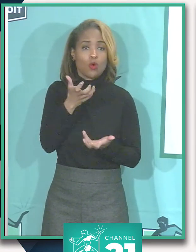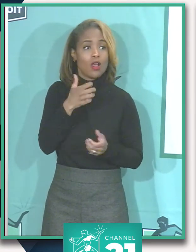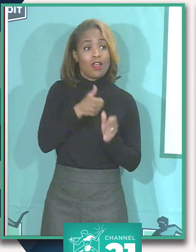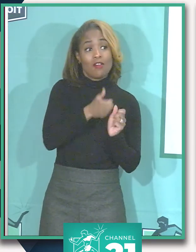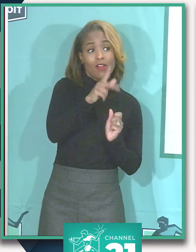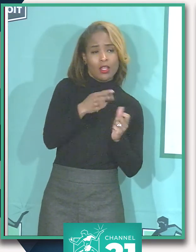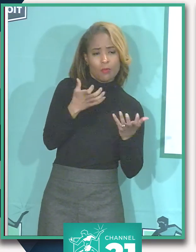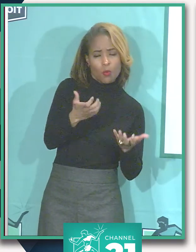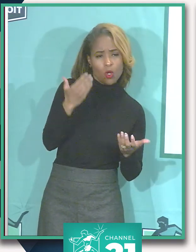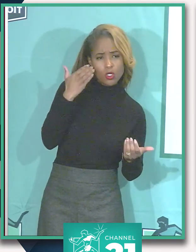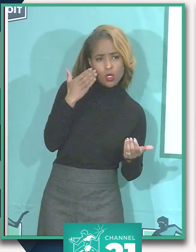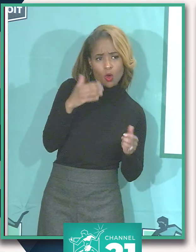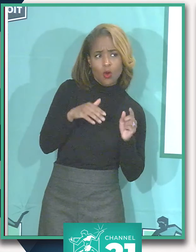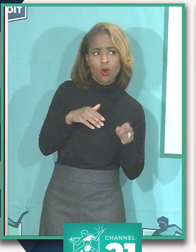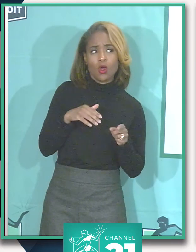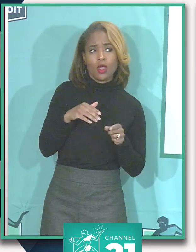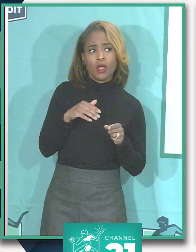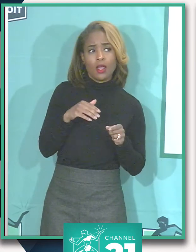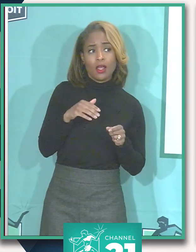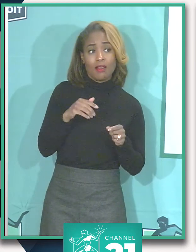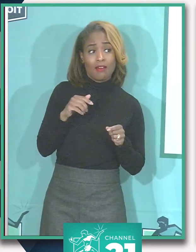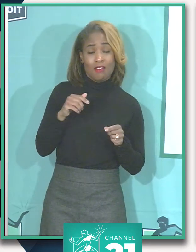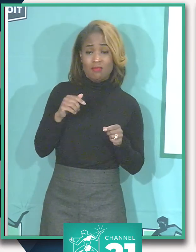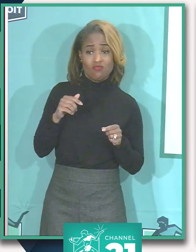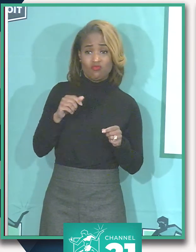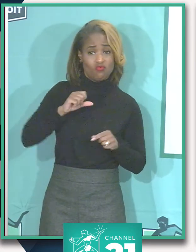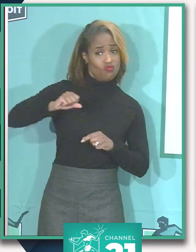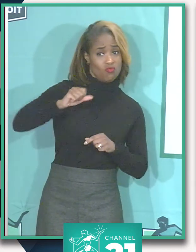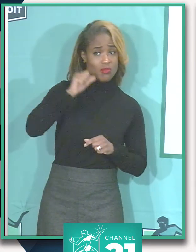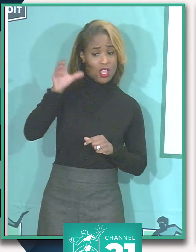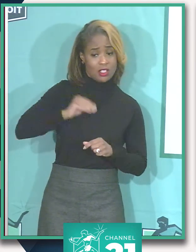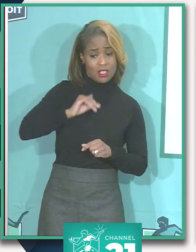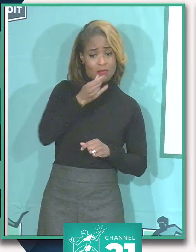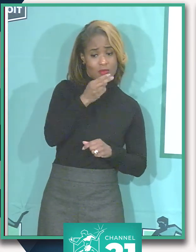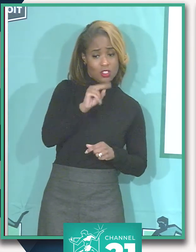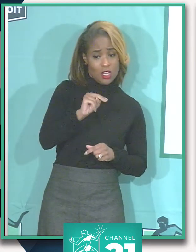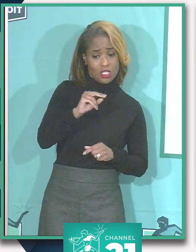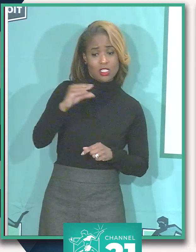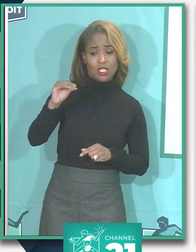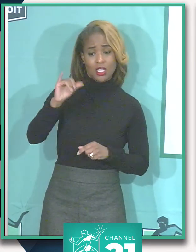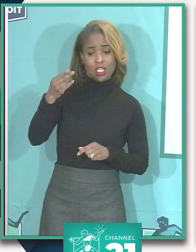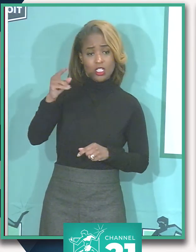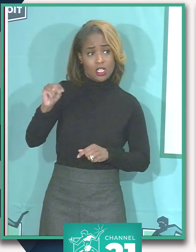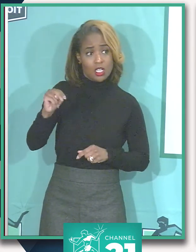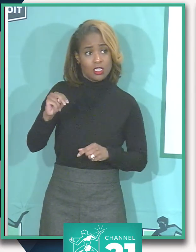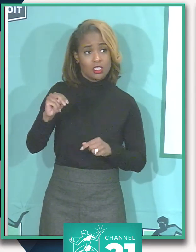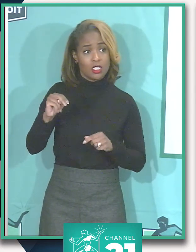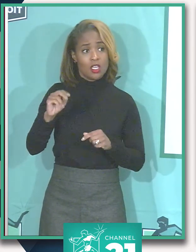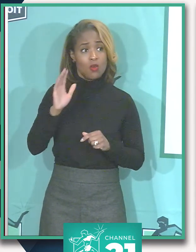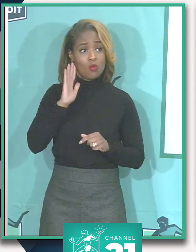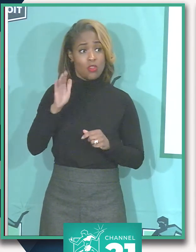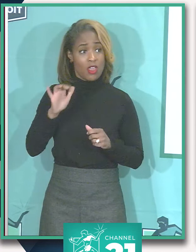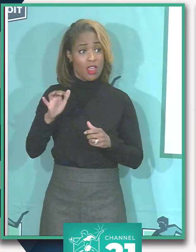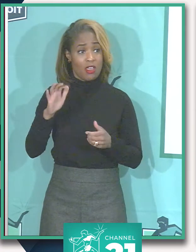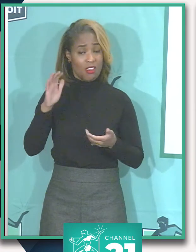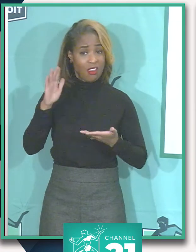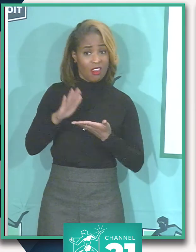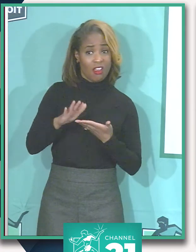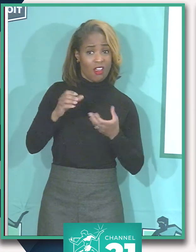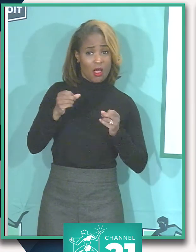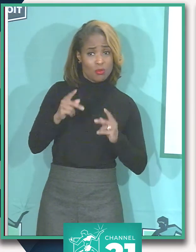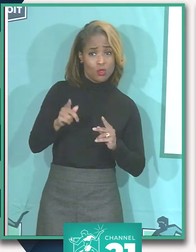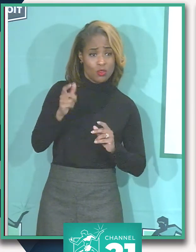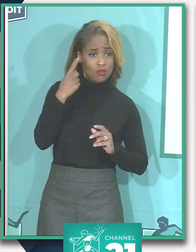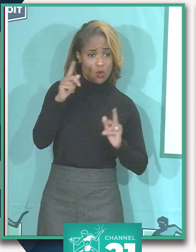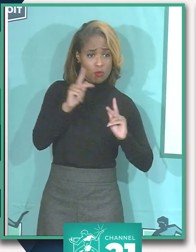wanted to know if, by not accepting the Johnson & Johnson vaccines, did any Detroiters miss out on an opportunity to get vaccinated? Again, I don't